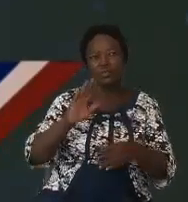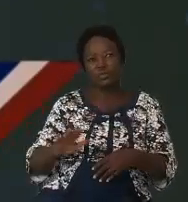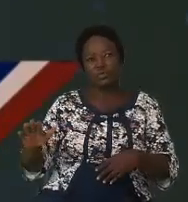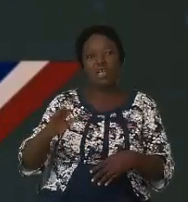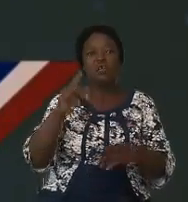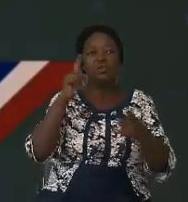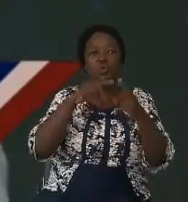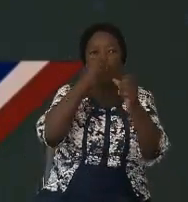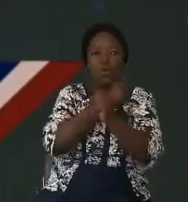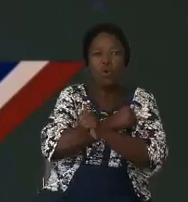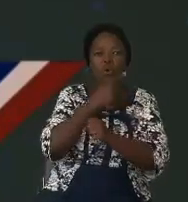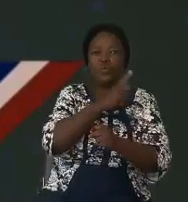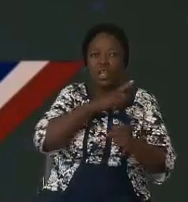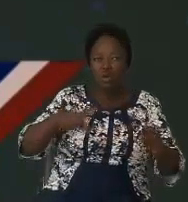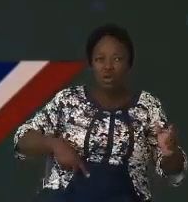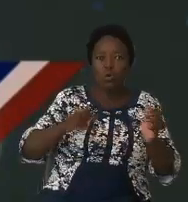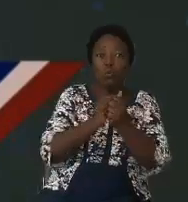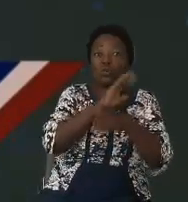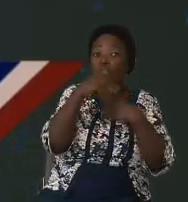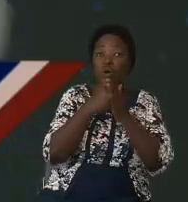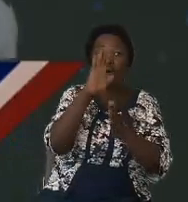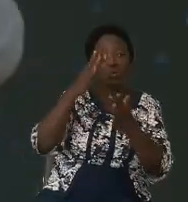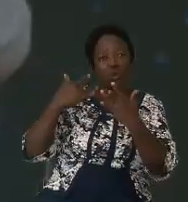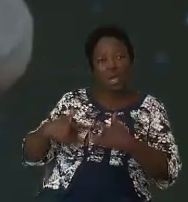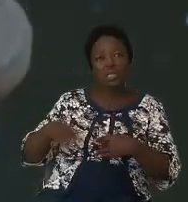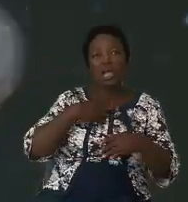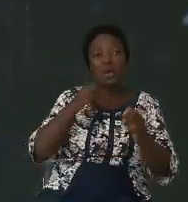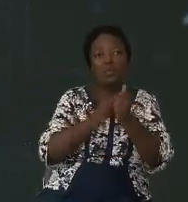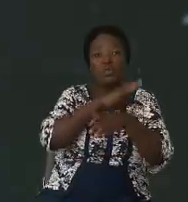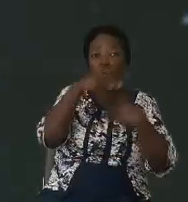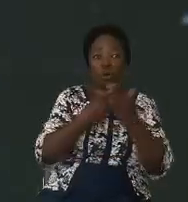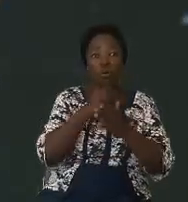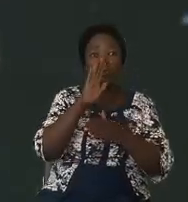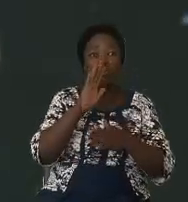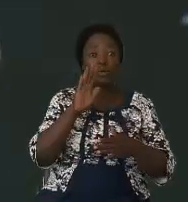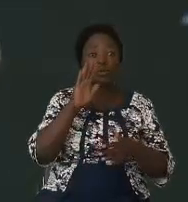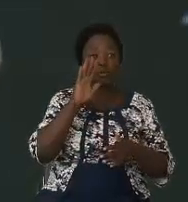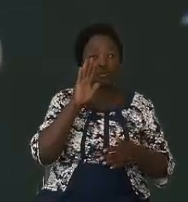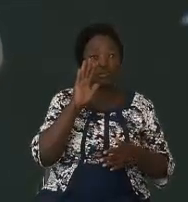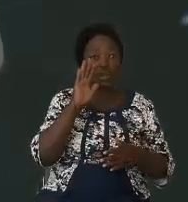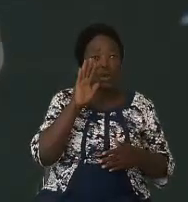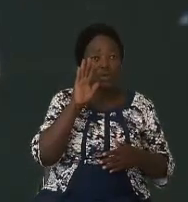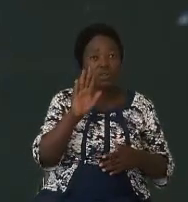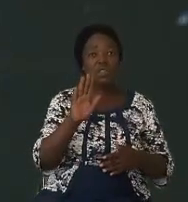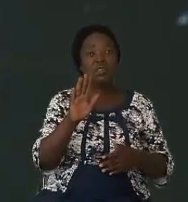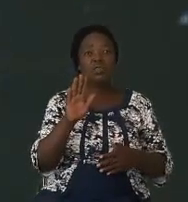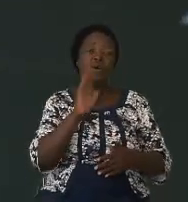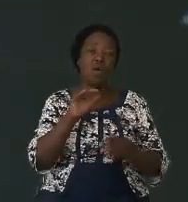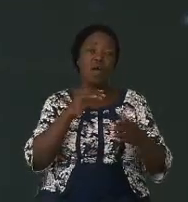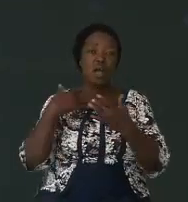thine heart and the heart of thy seed to love the Lord with all thine heart. And